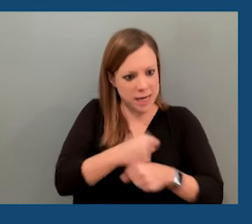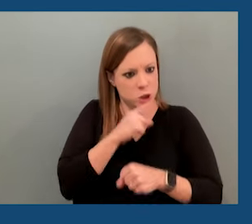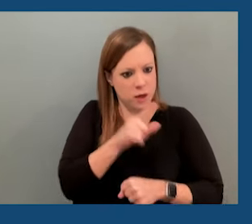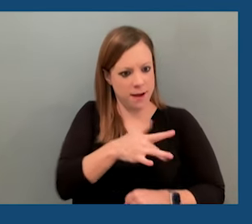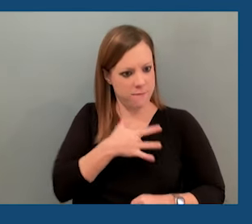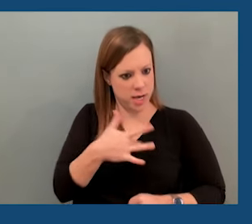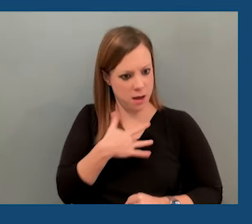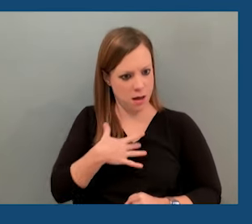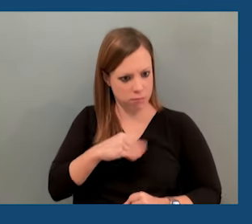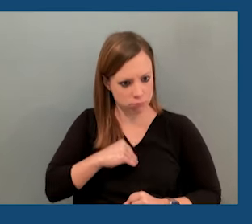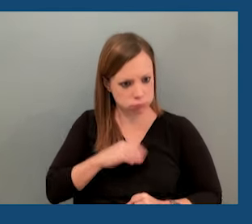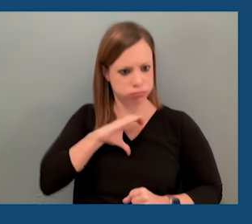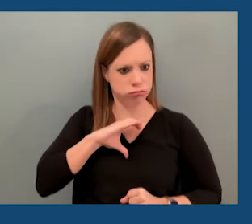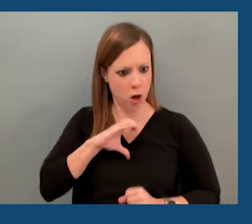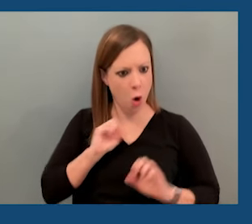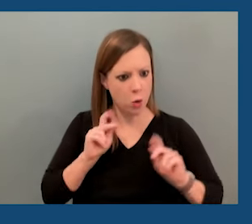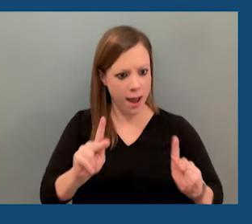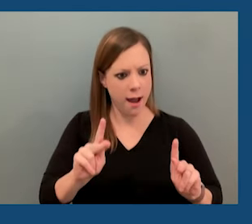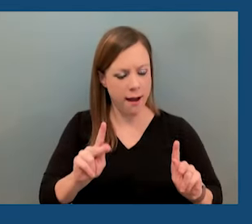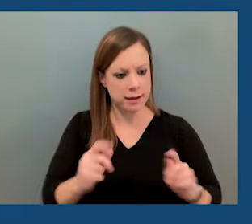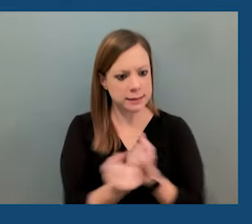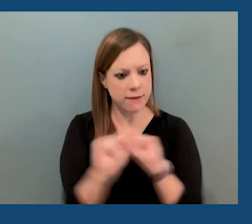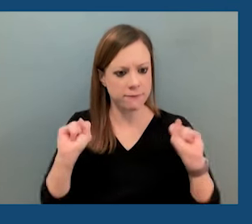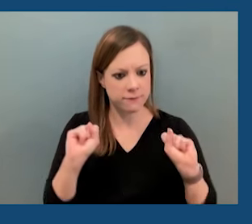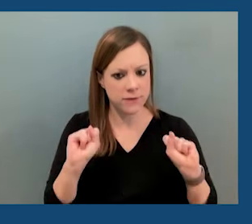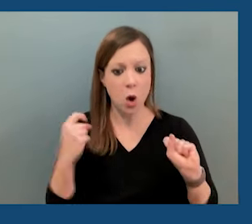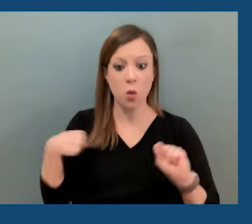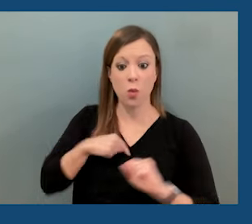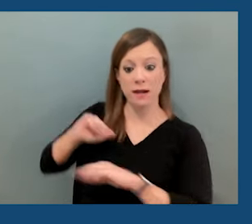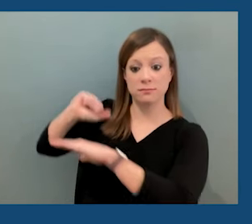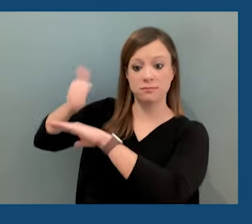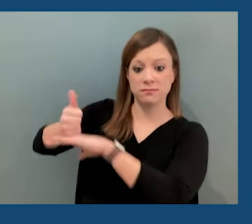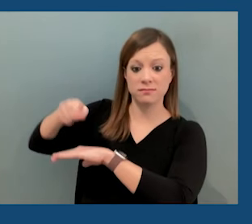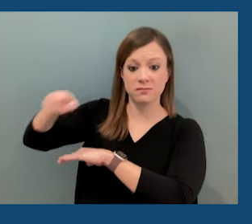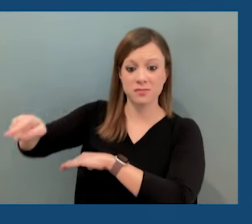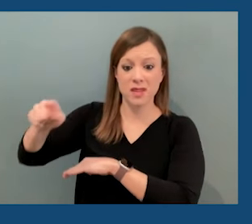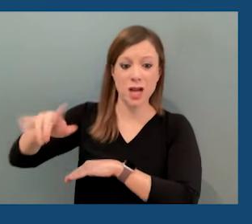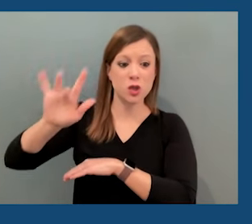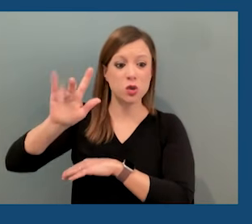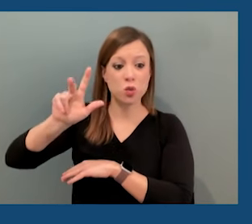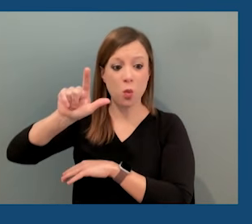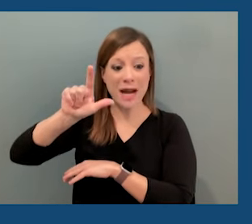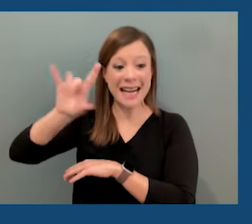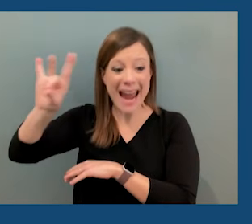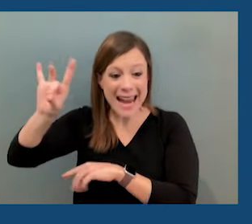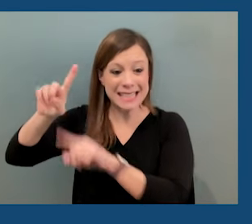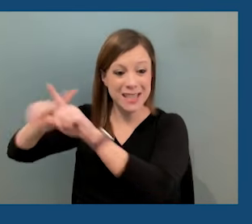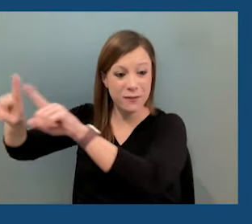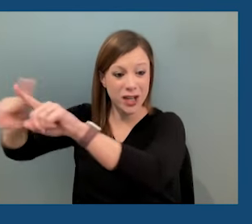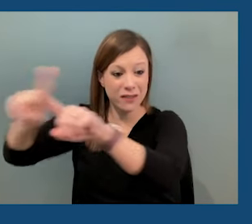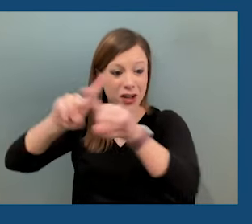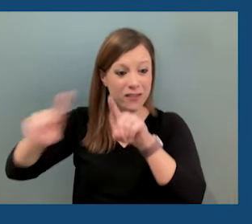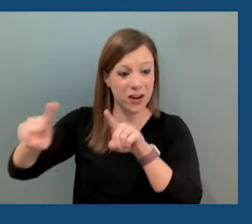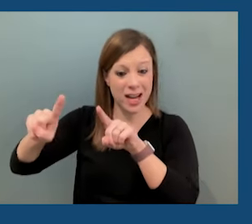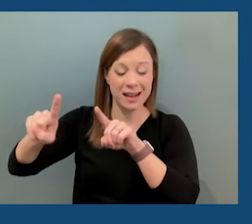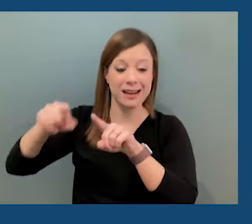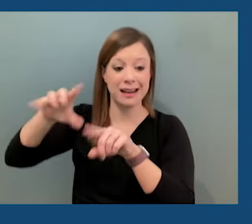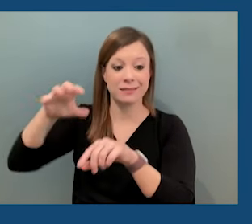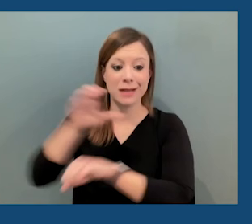Last November, we announced mental health satellite clinics at 28 Hudson Valley schools. I say let's build on that momentum. I believe that